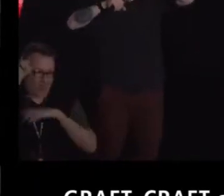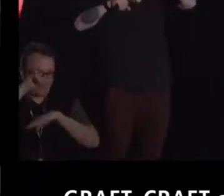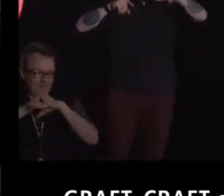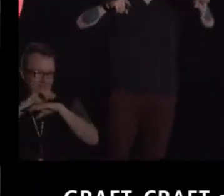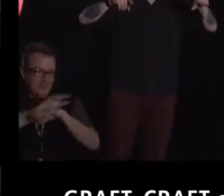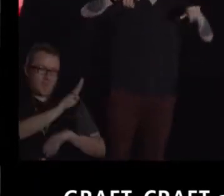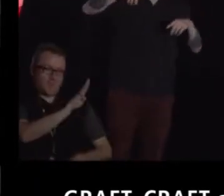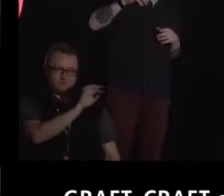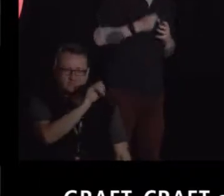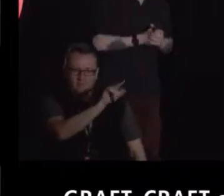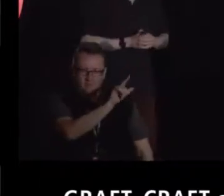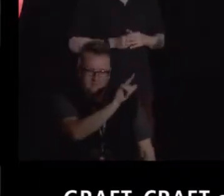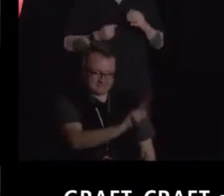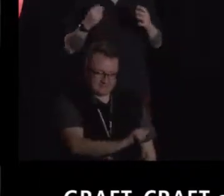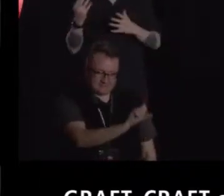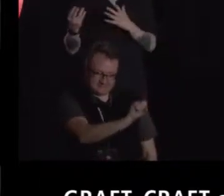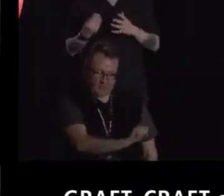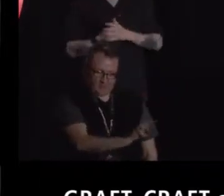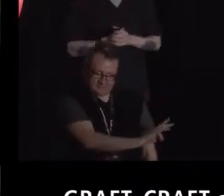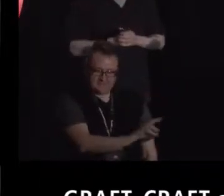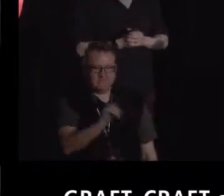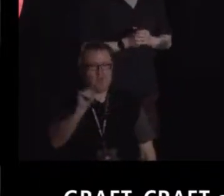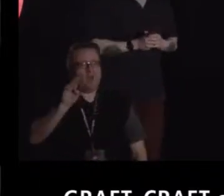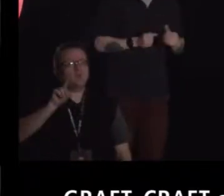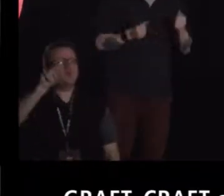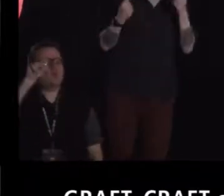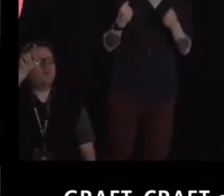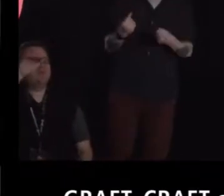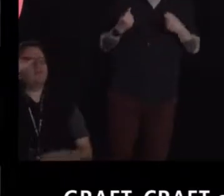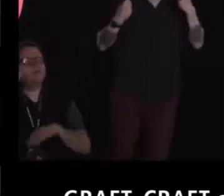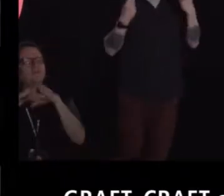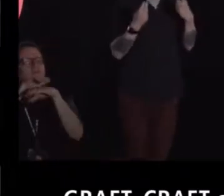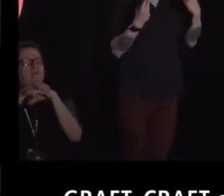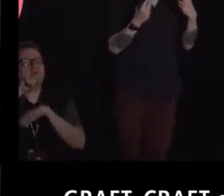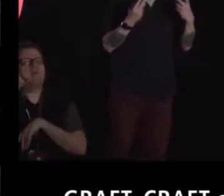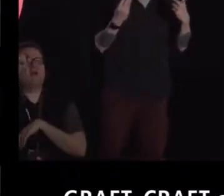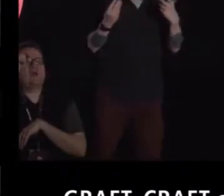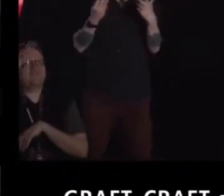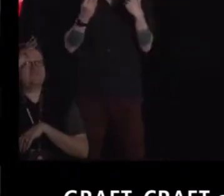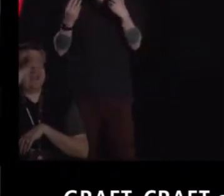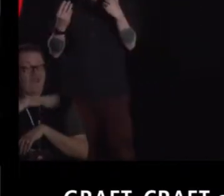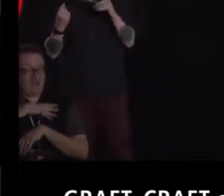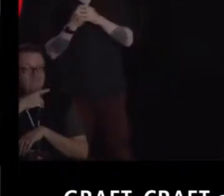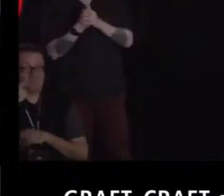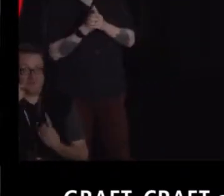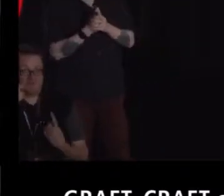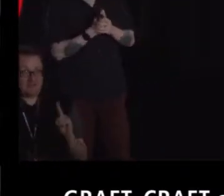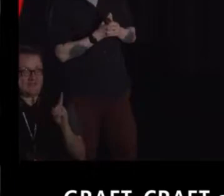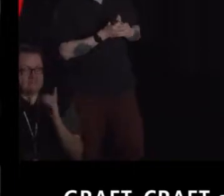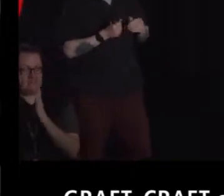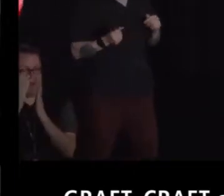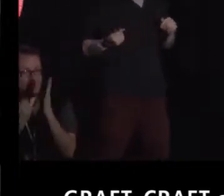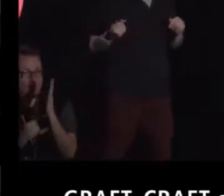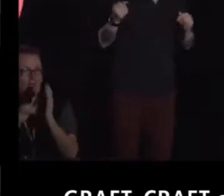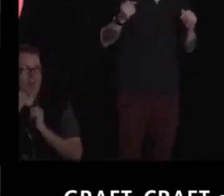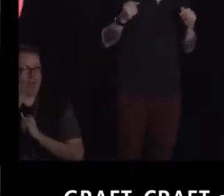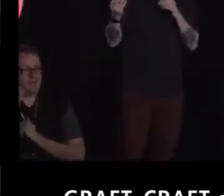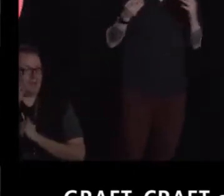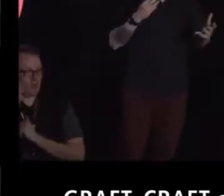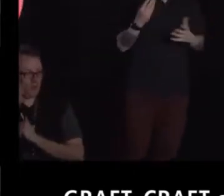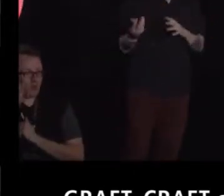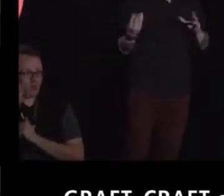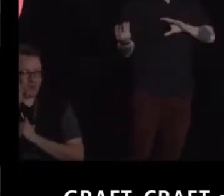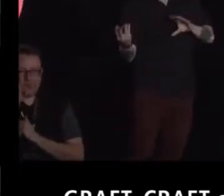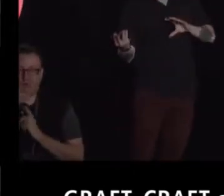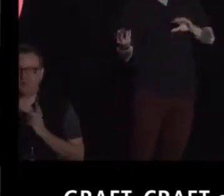the north of England, because Bristol was in the southwest. And they'd heard about this guy, and he was, you know, really promising, really really fantastic animator. And